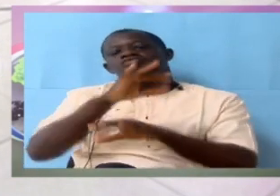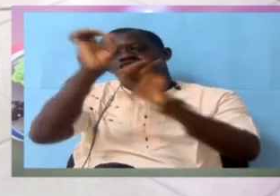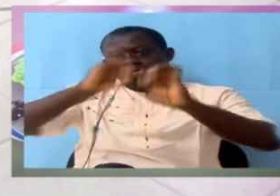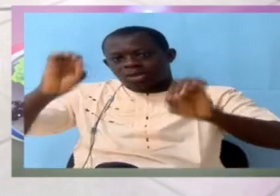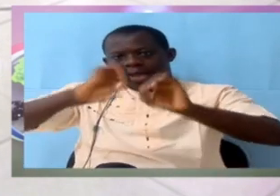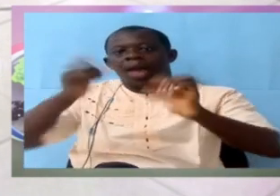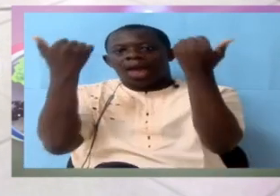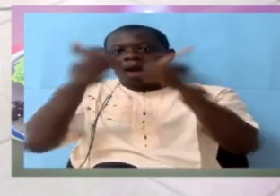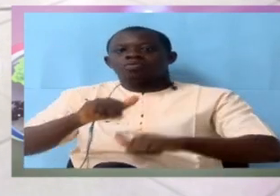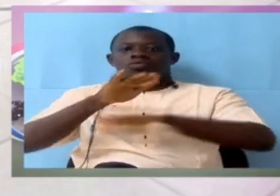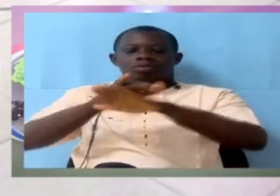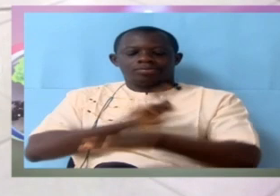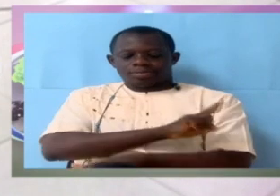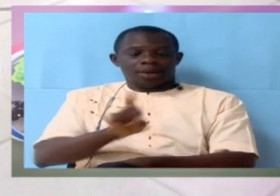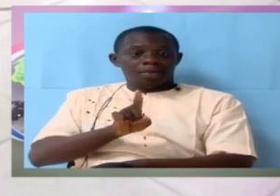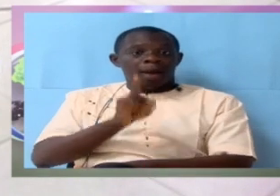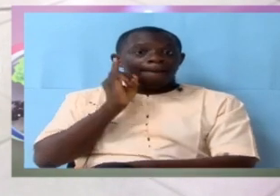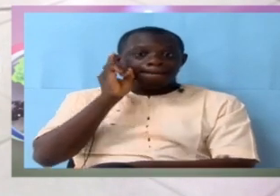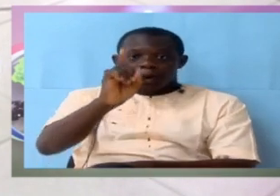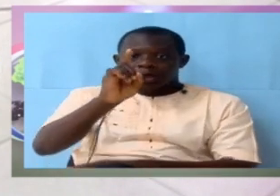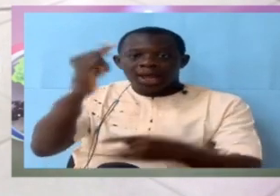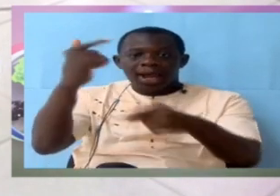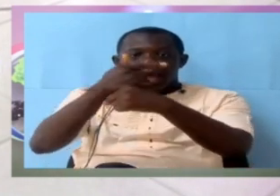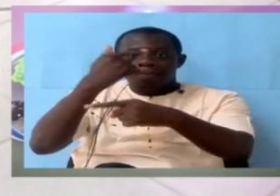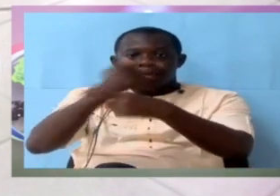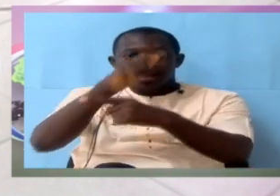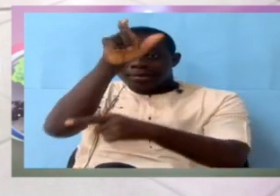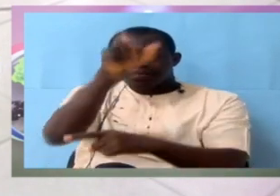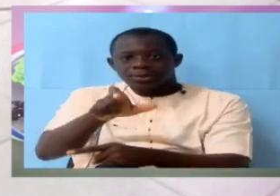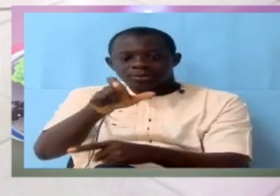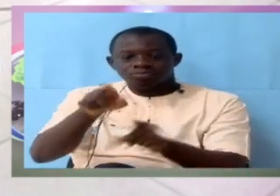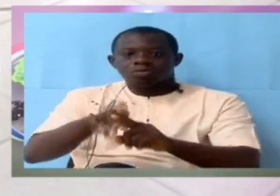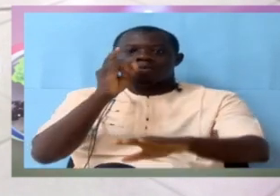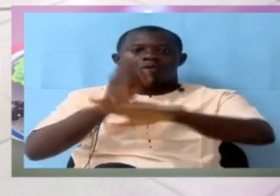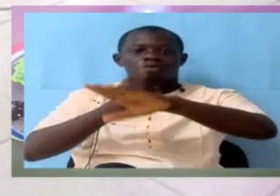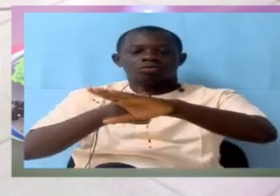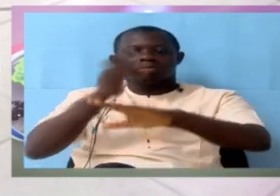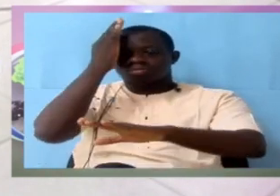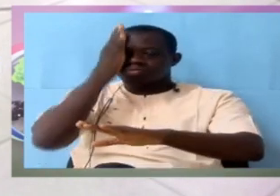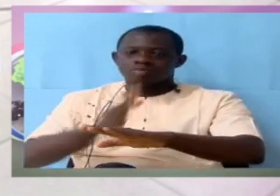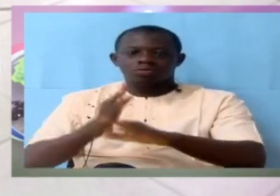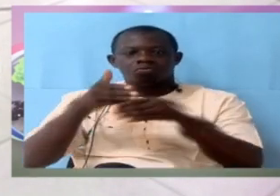them. But as citizens, he gave a dire warning. So this is why we were afraid to run.